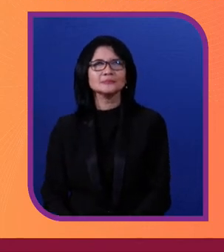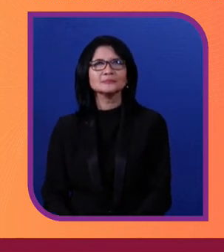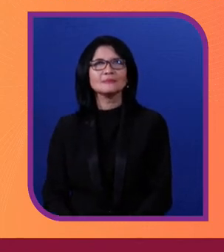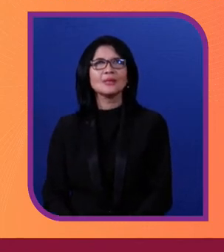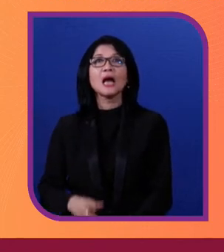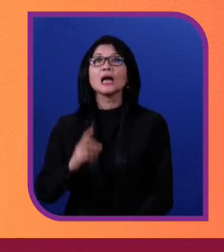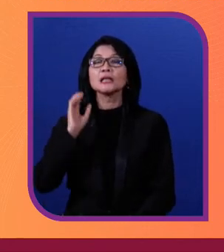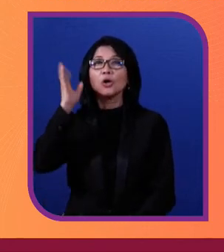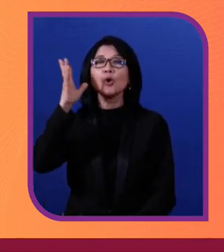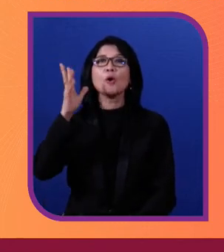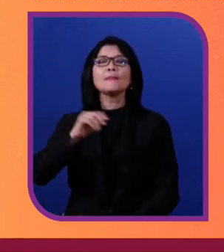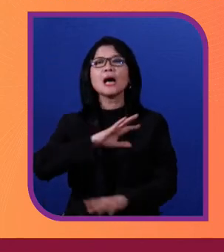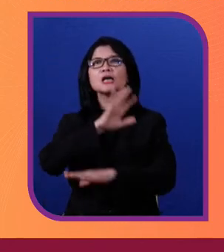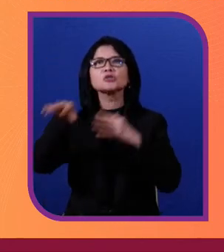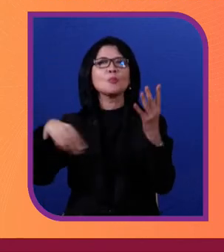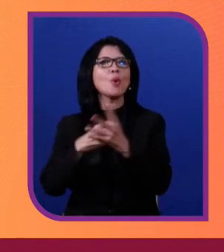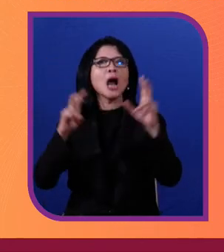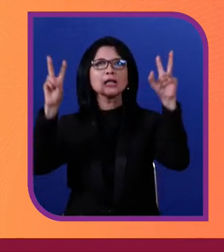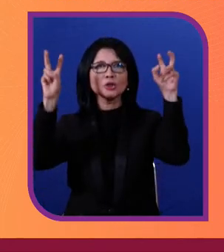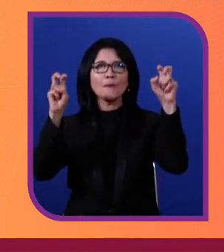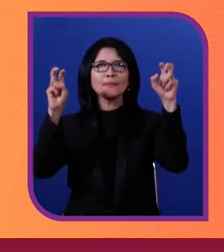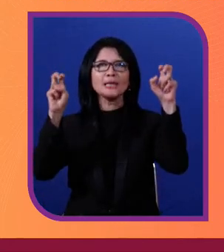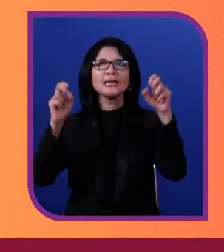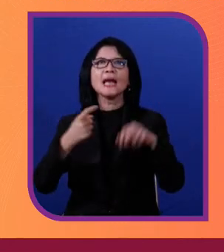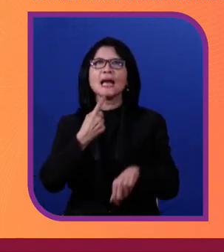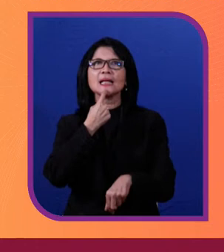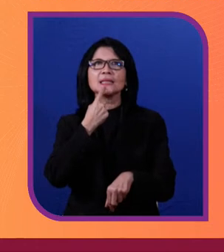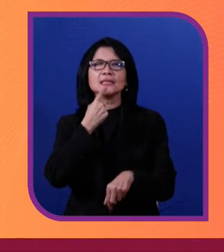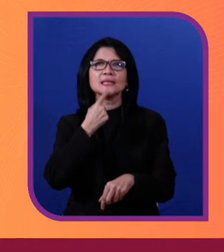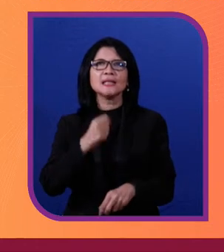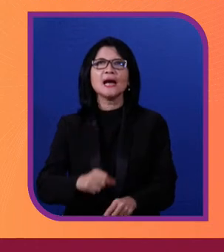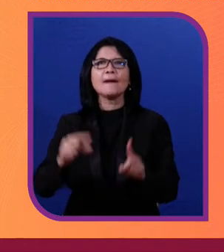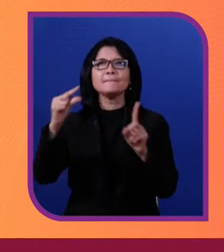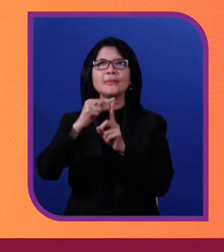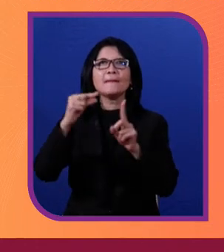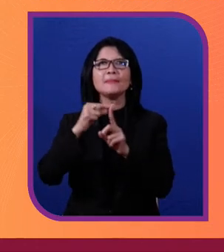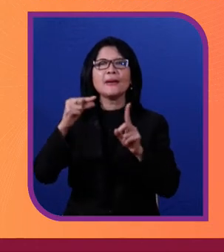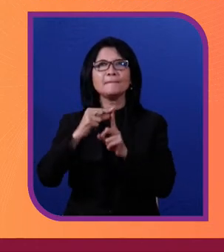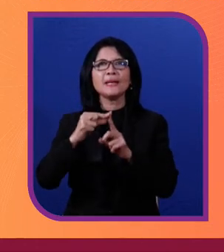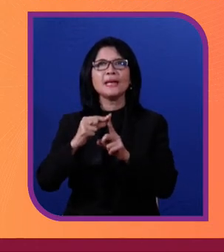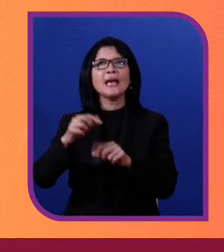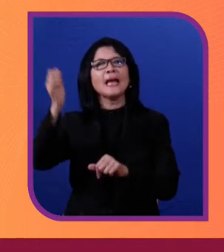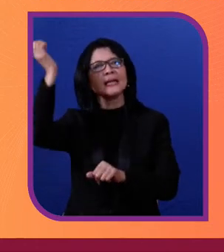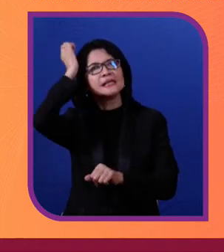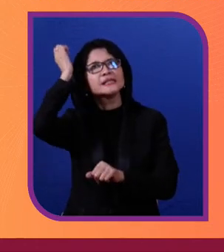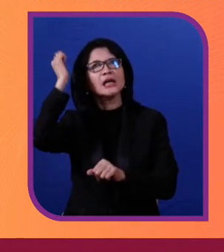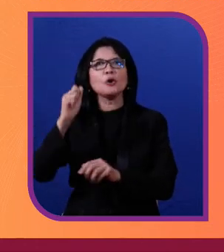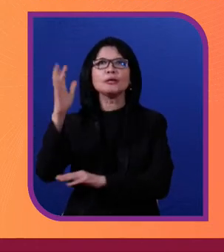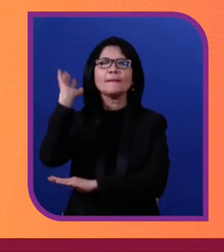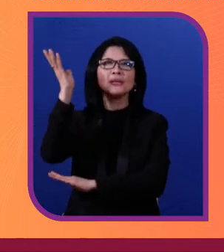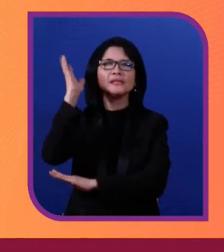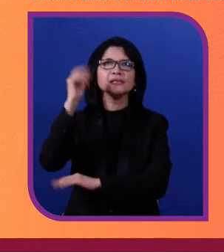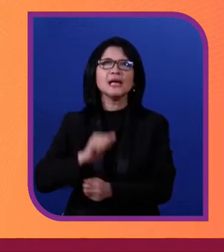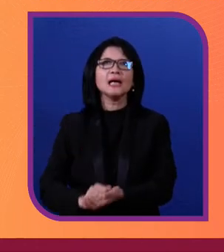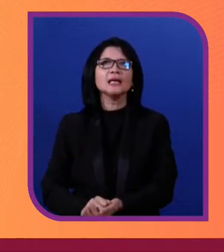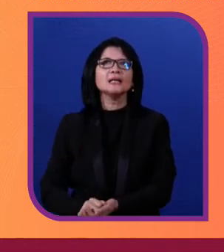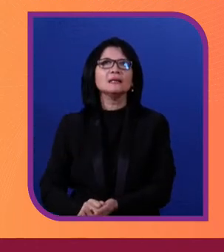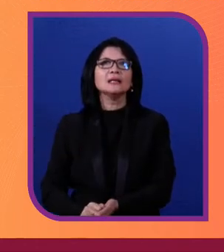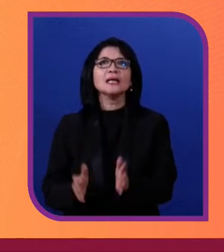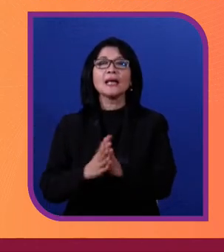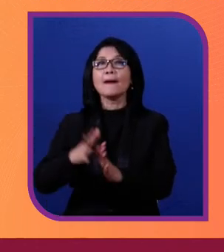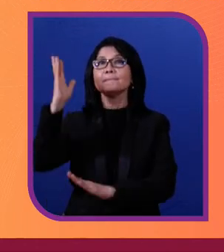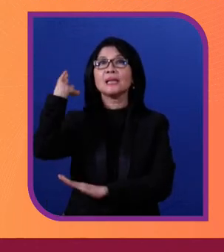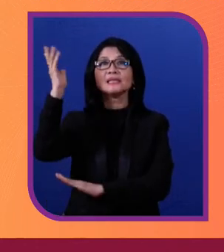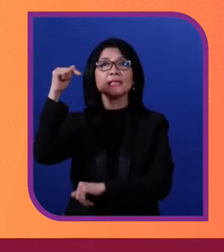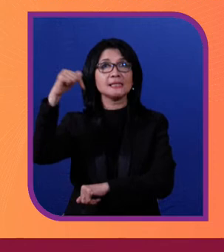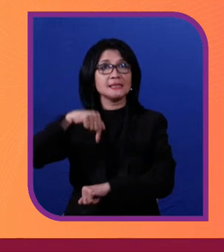three panelis and then with his presentation I think we can I have some time is it over croce of